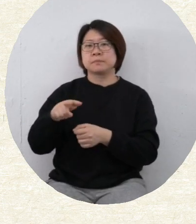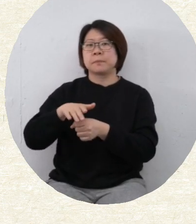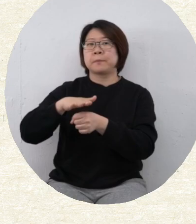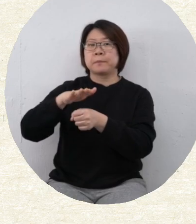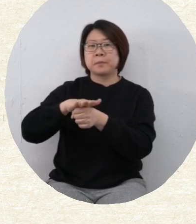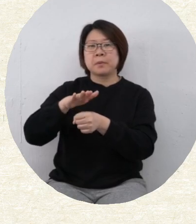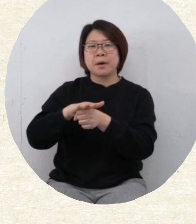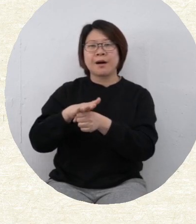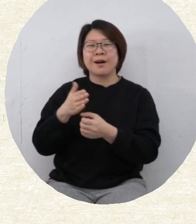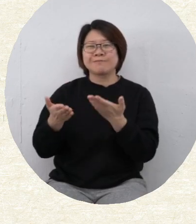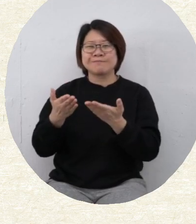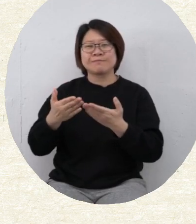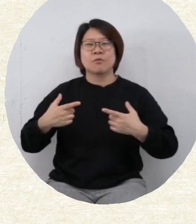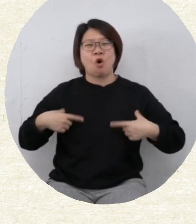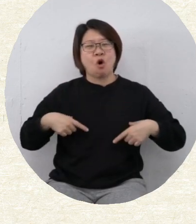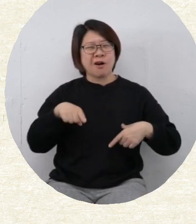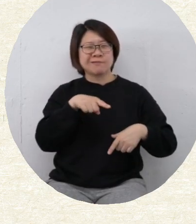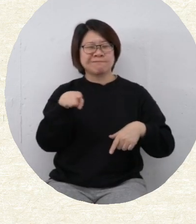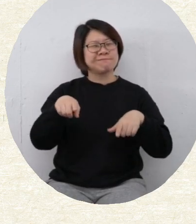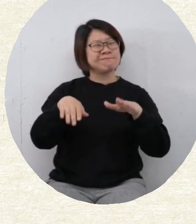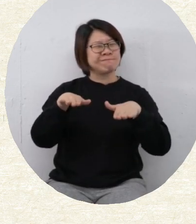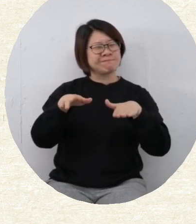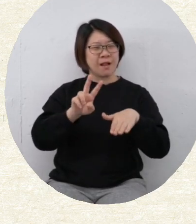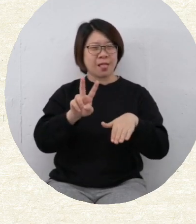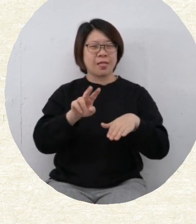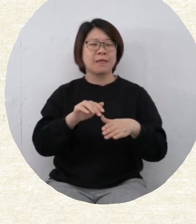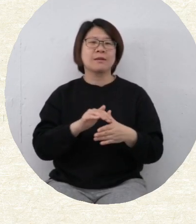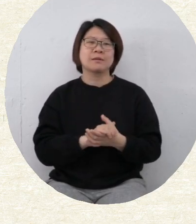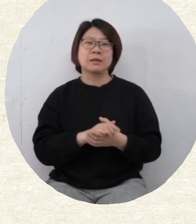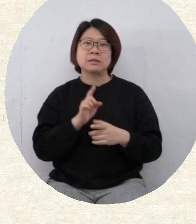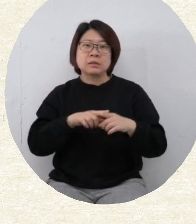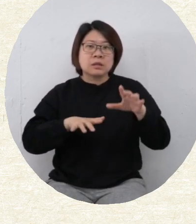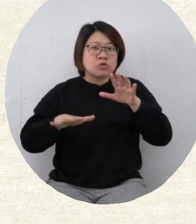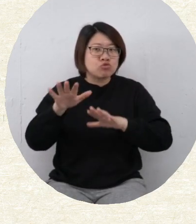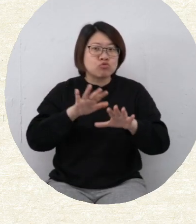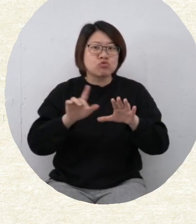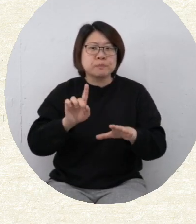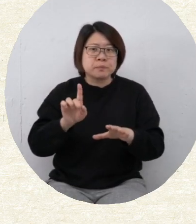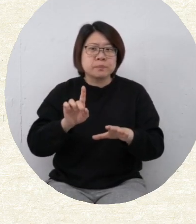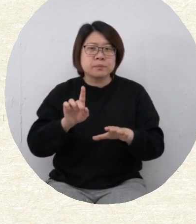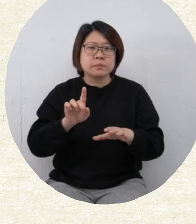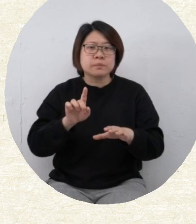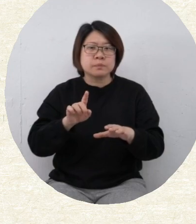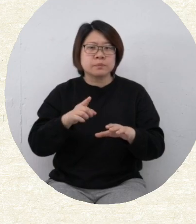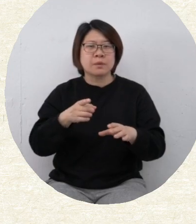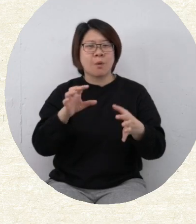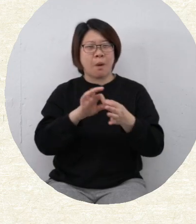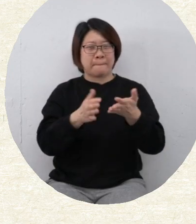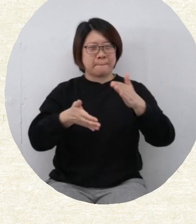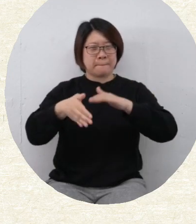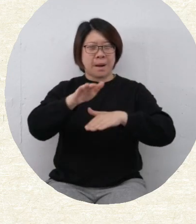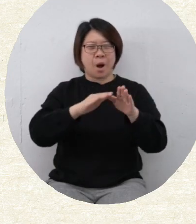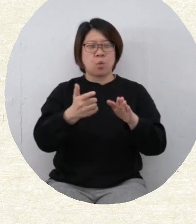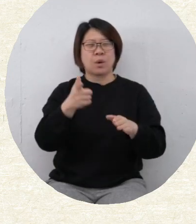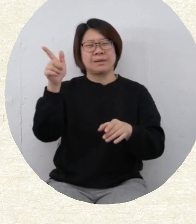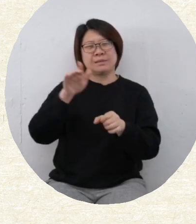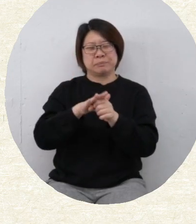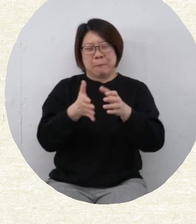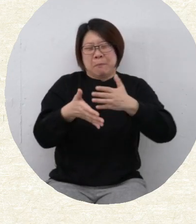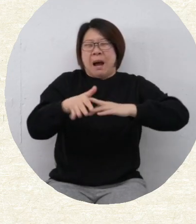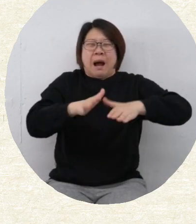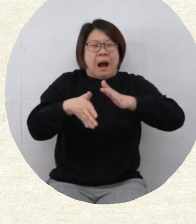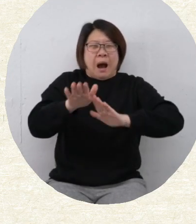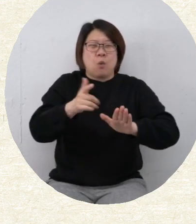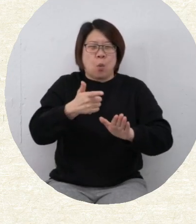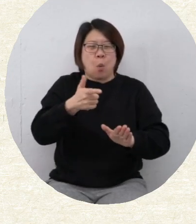worked at that time for whatever reason. And maybe because I was in a different environment,